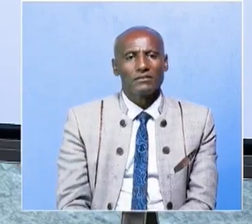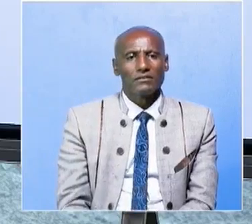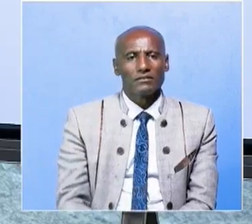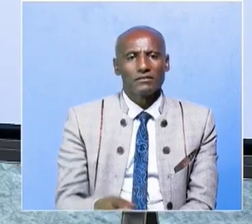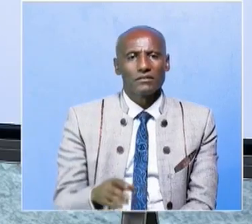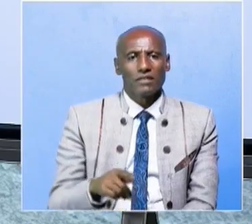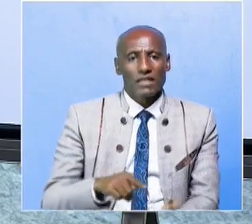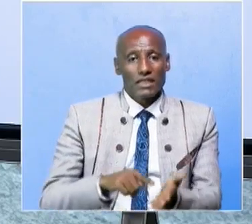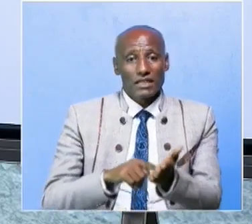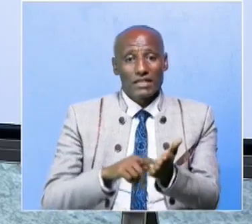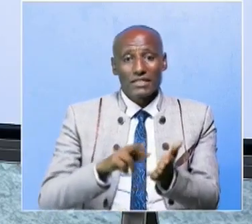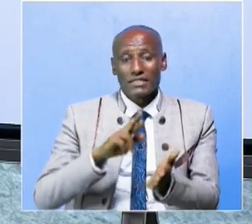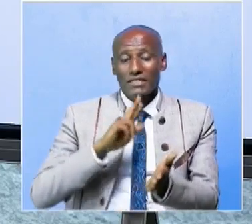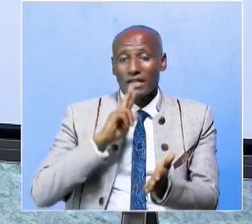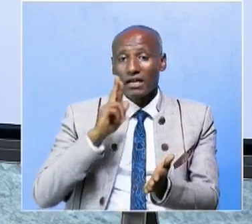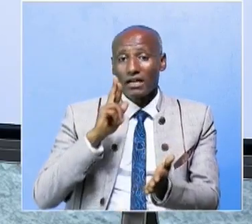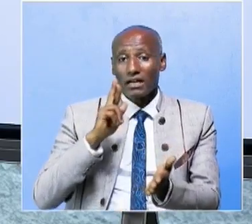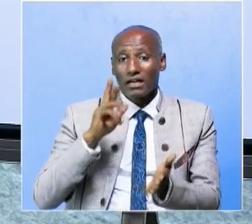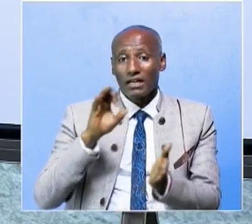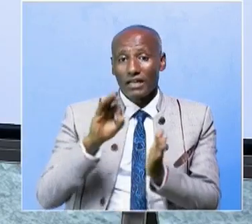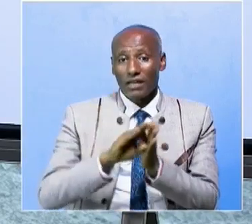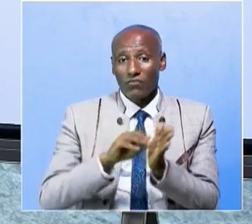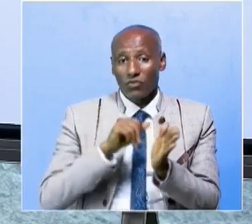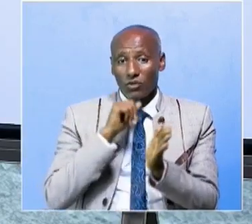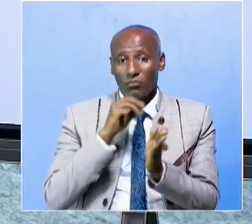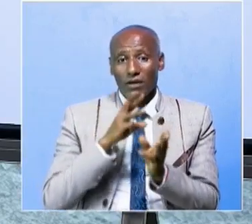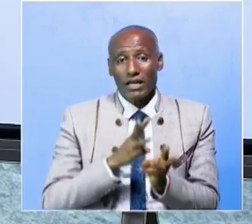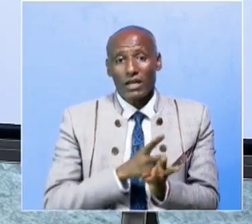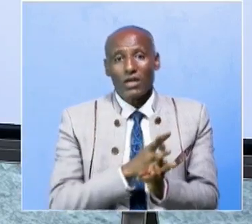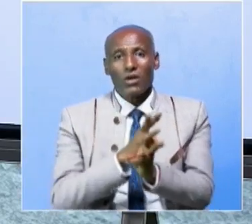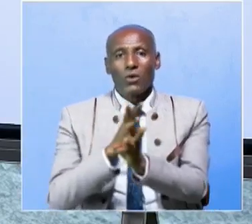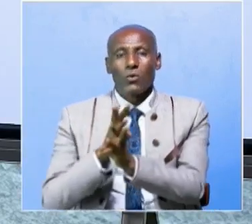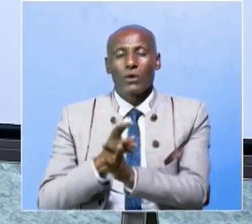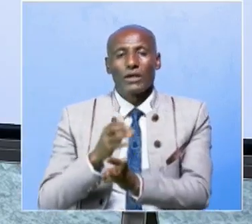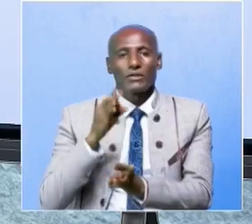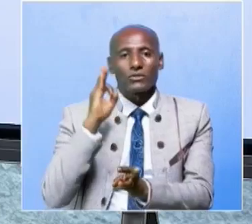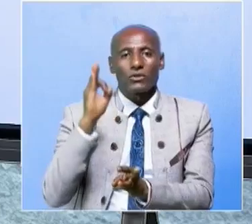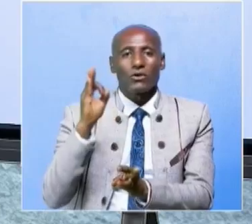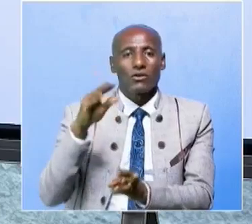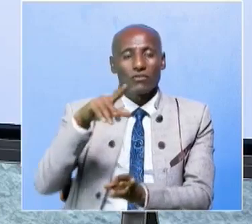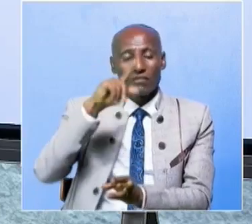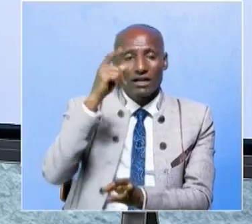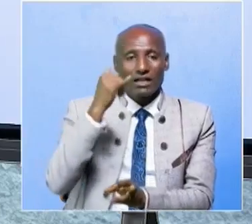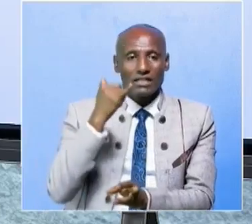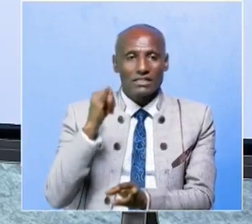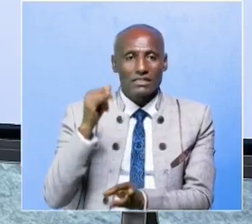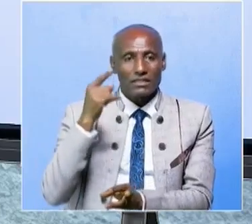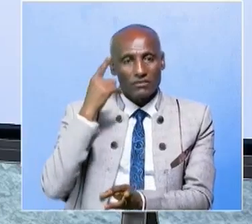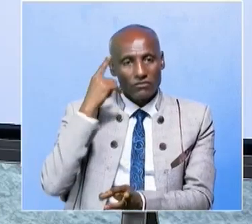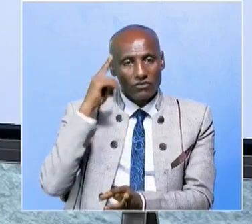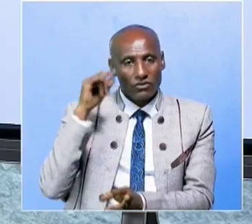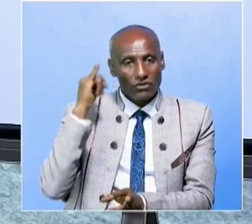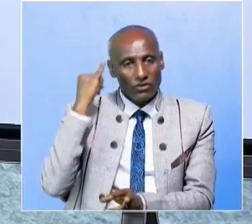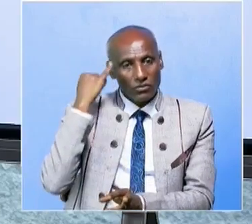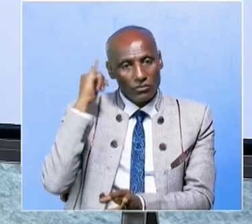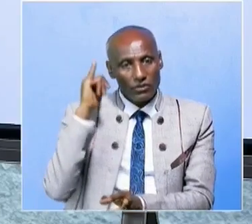These are what? Informal ways of asking for opinion.